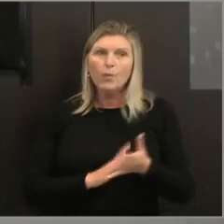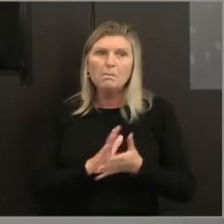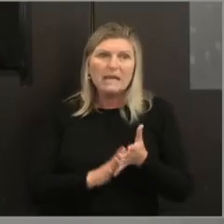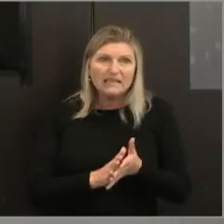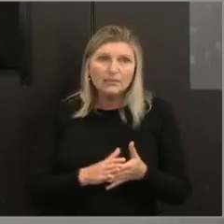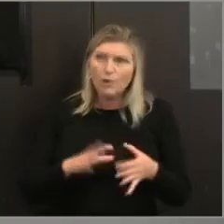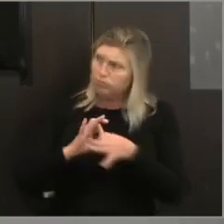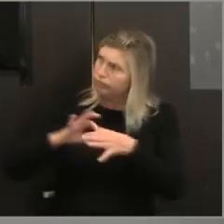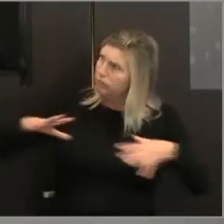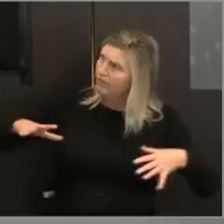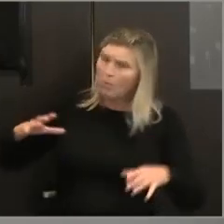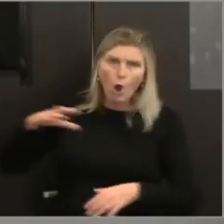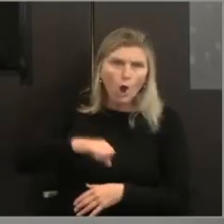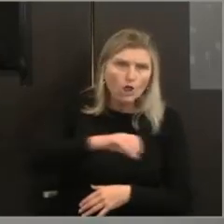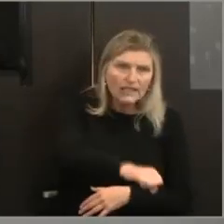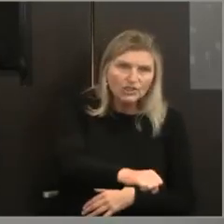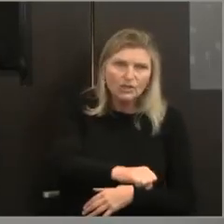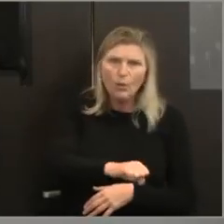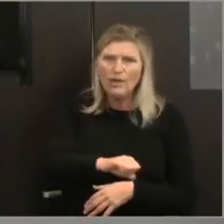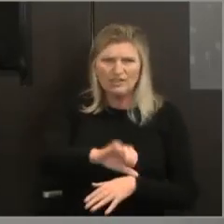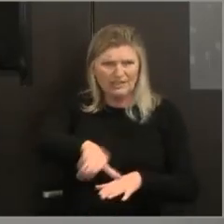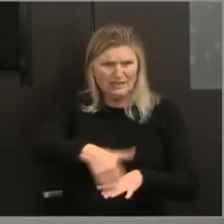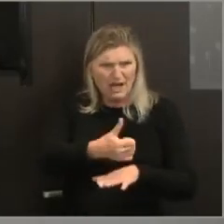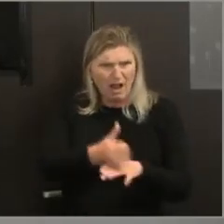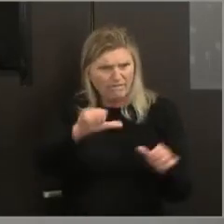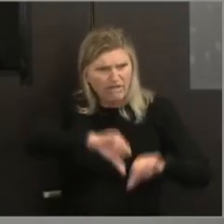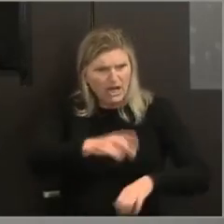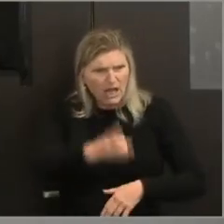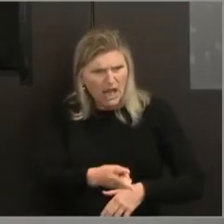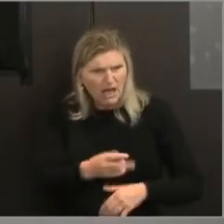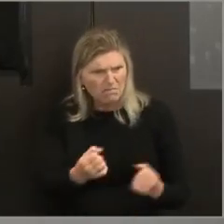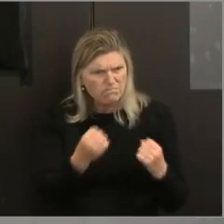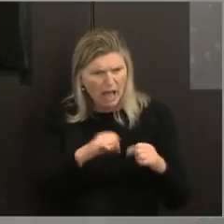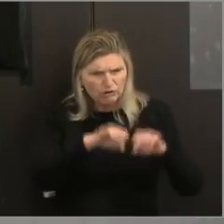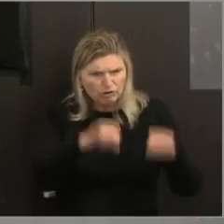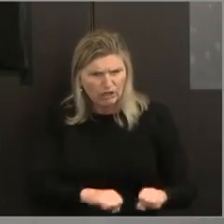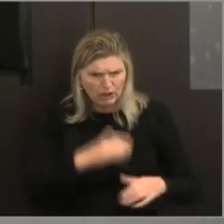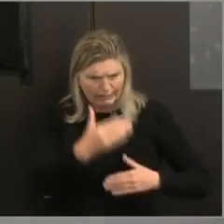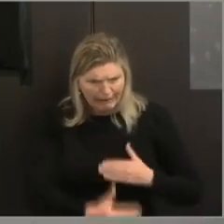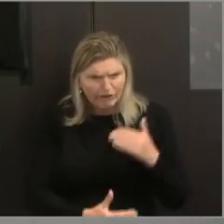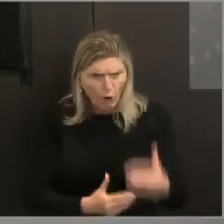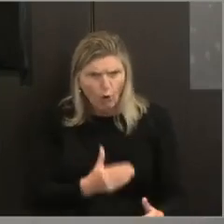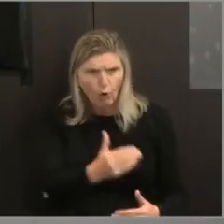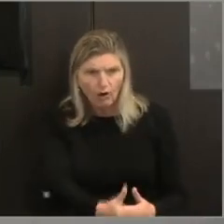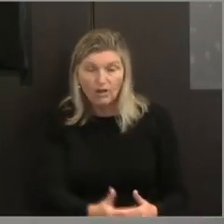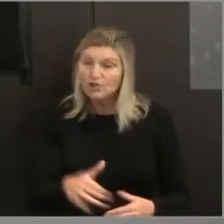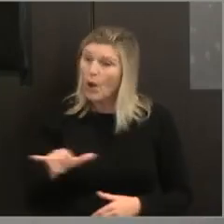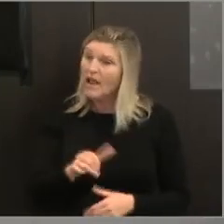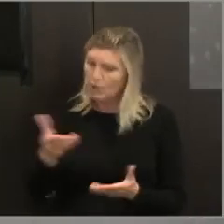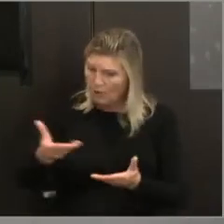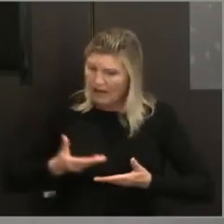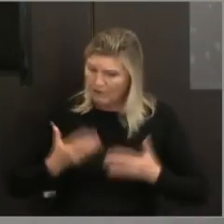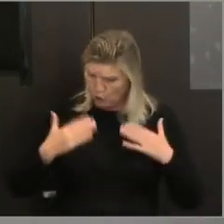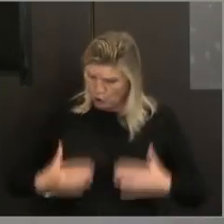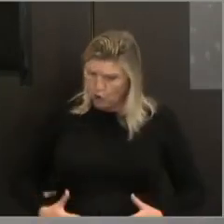power structures within that legacy. And so either you have human rights because you are fully